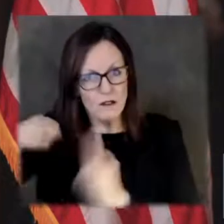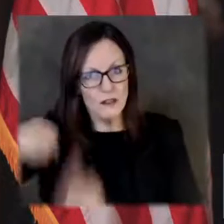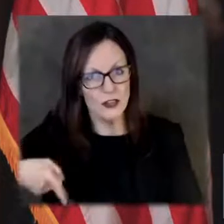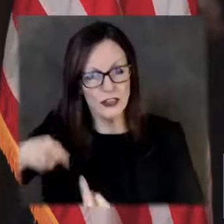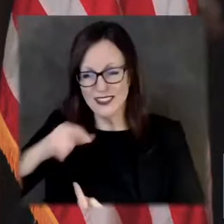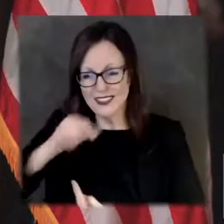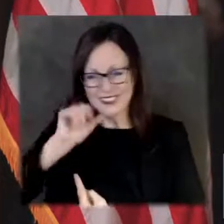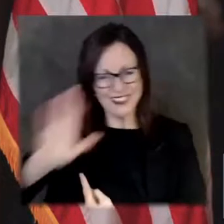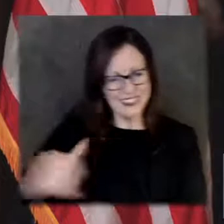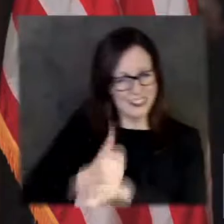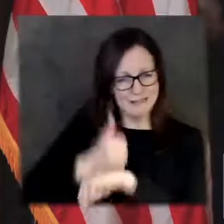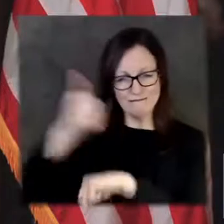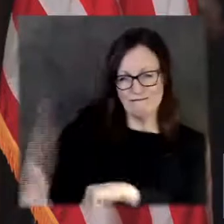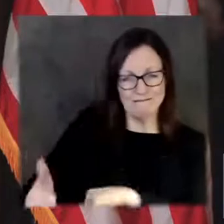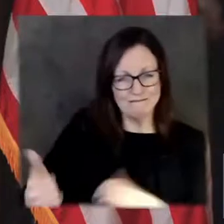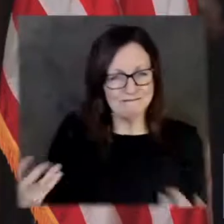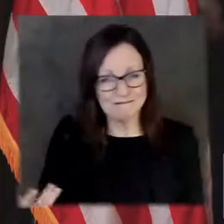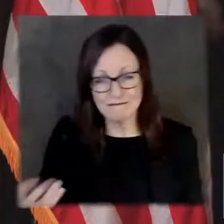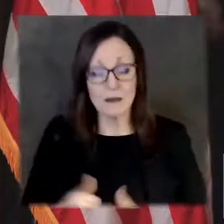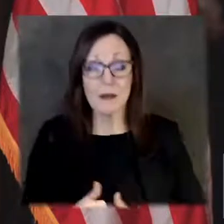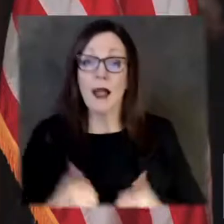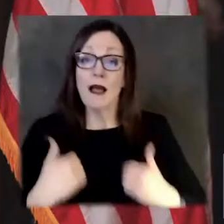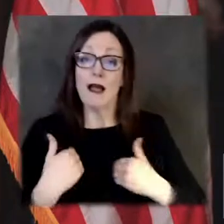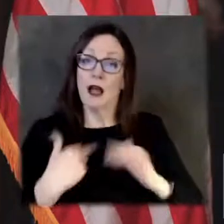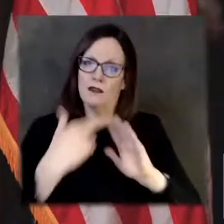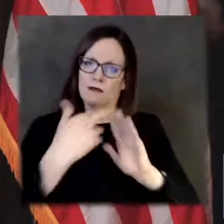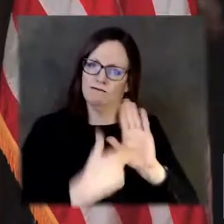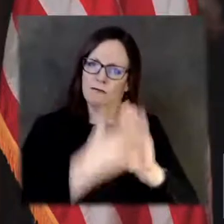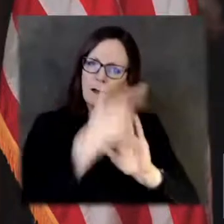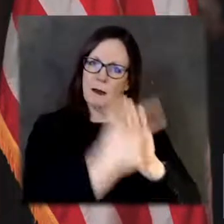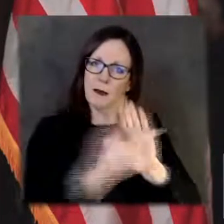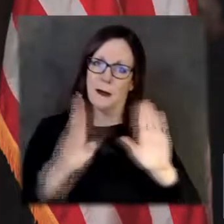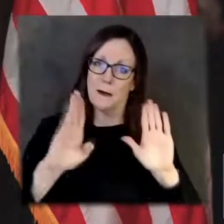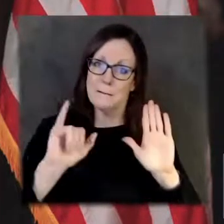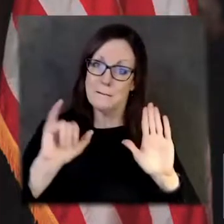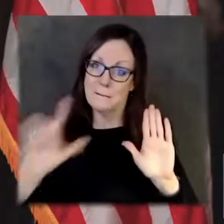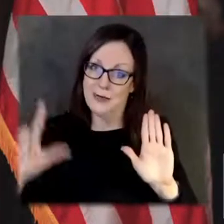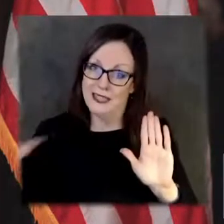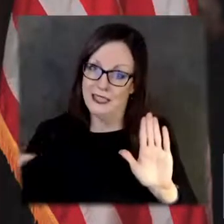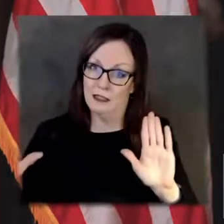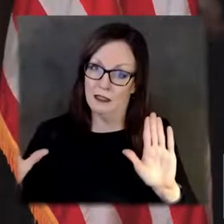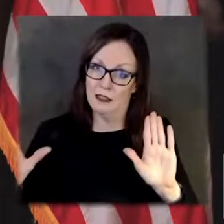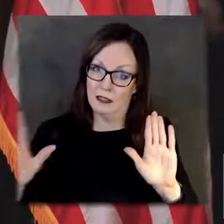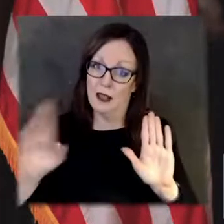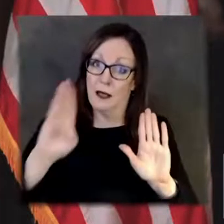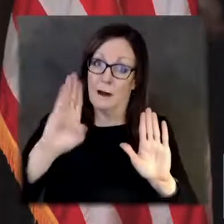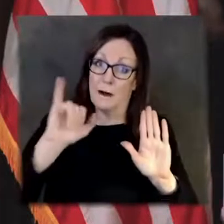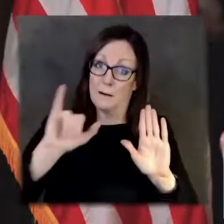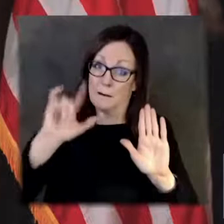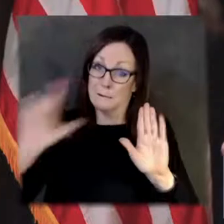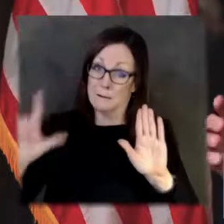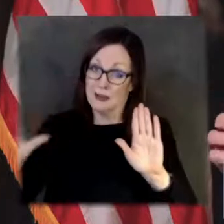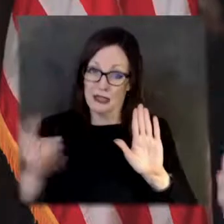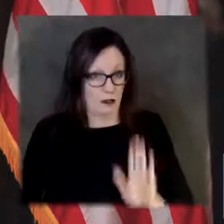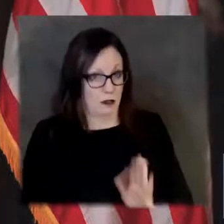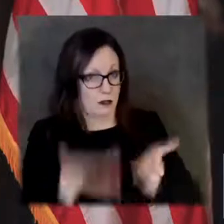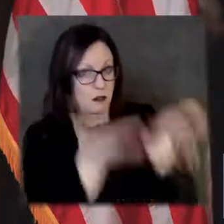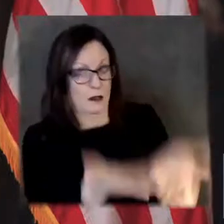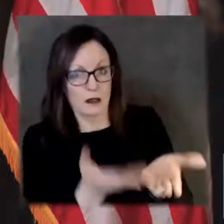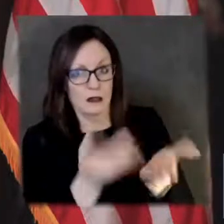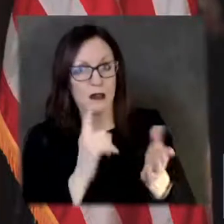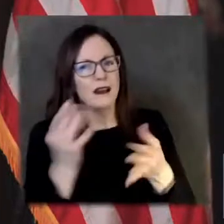but you is keeping. Each time a bill fails to pass, each time a compromise ends up in